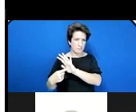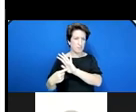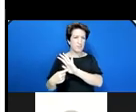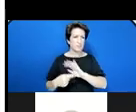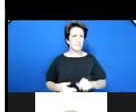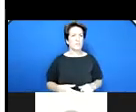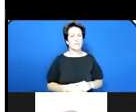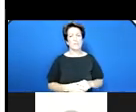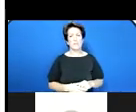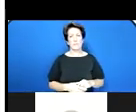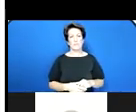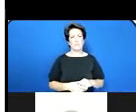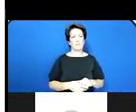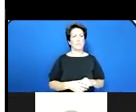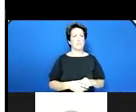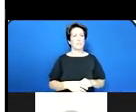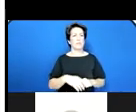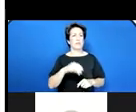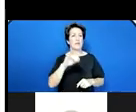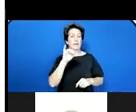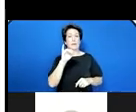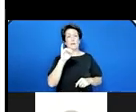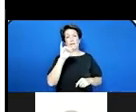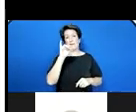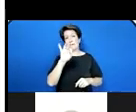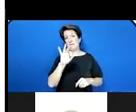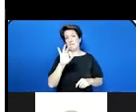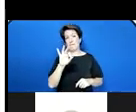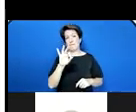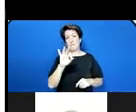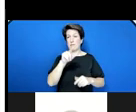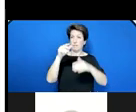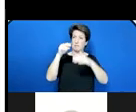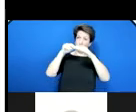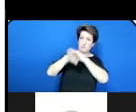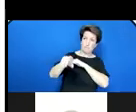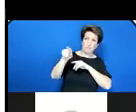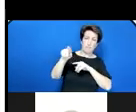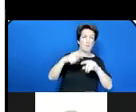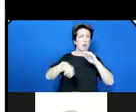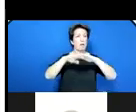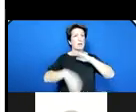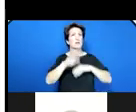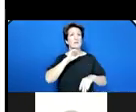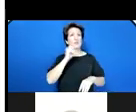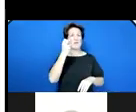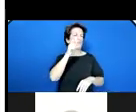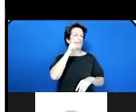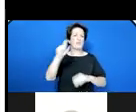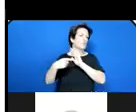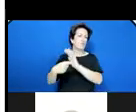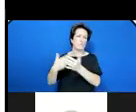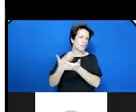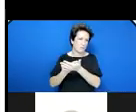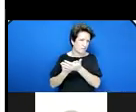not required to prove full vaccination to enter and occupy and use spaces if they are under 12 years of age, if they